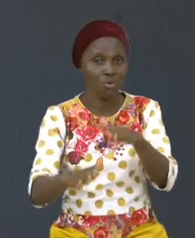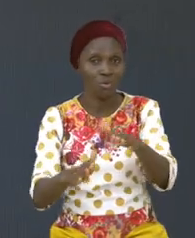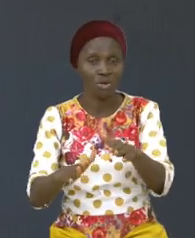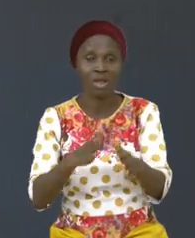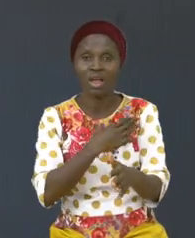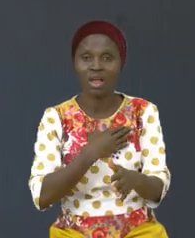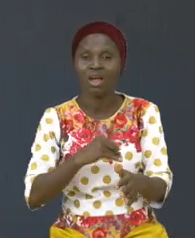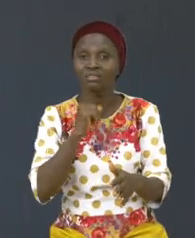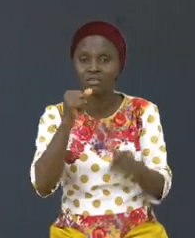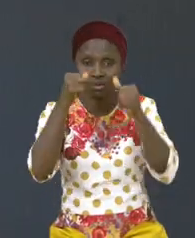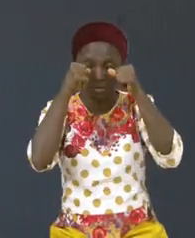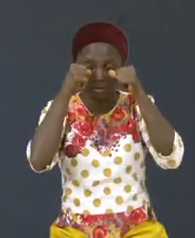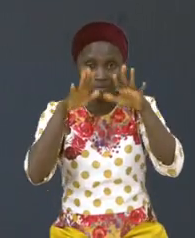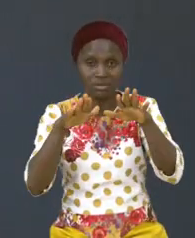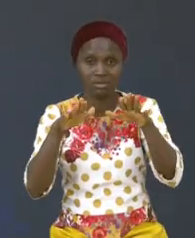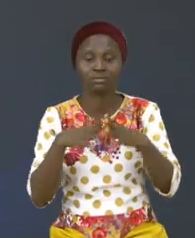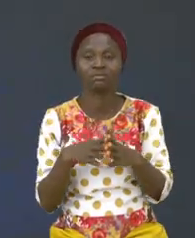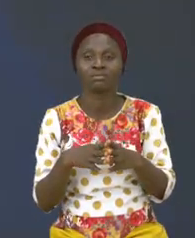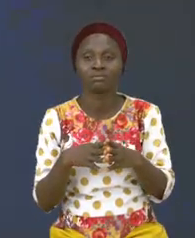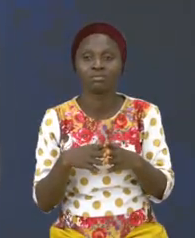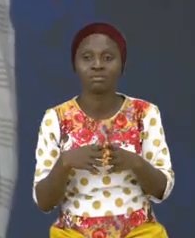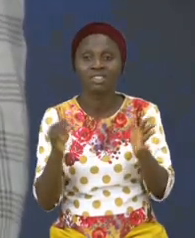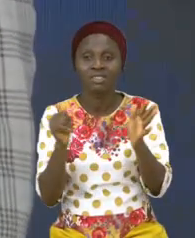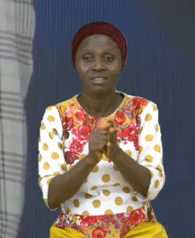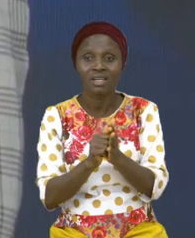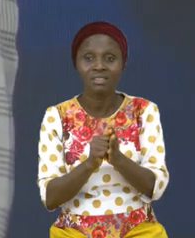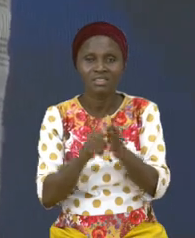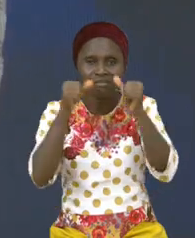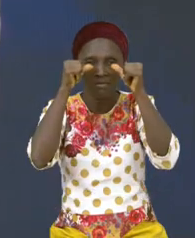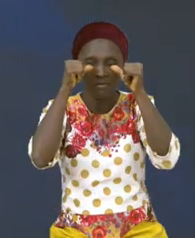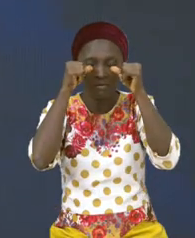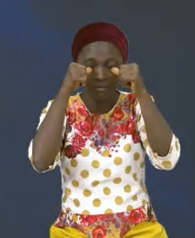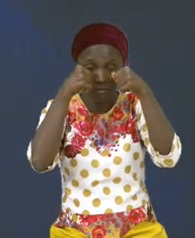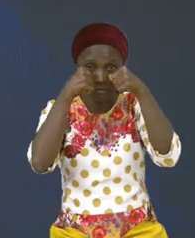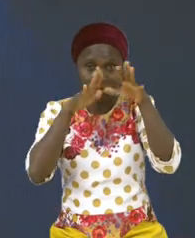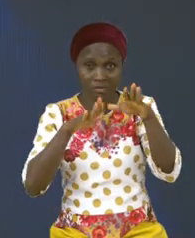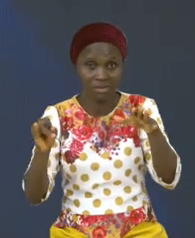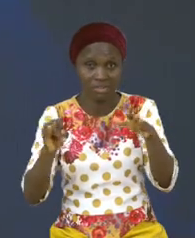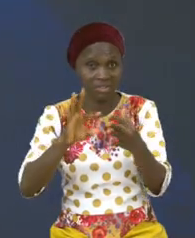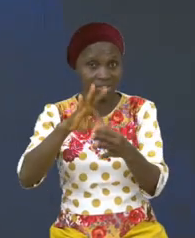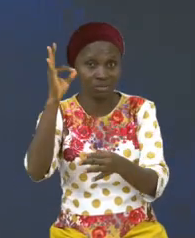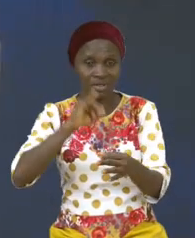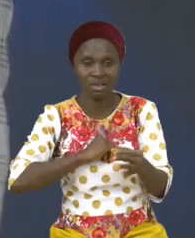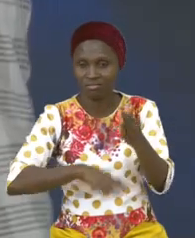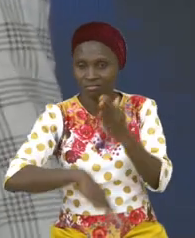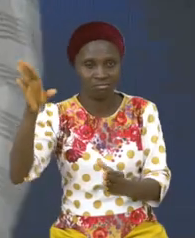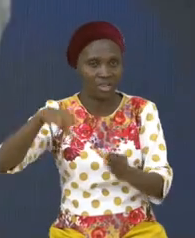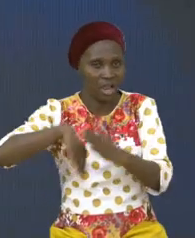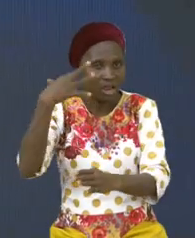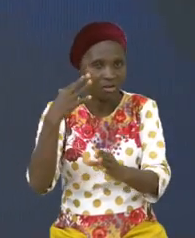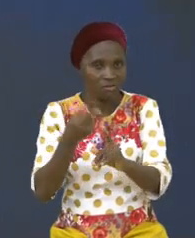and not faint. That fainting spirit I cast it out of your life